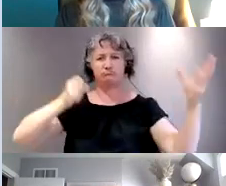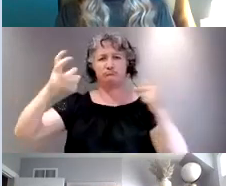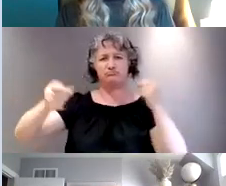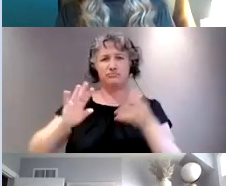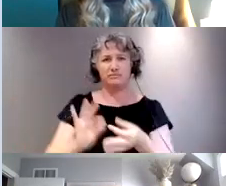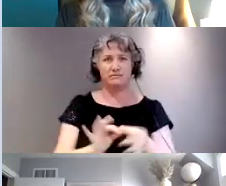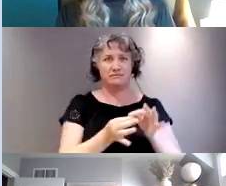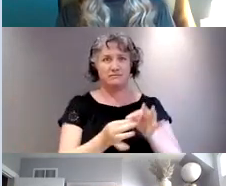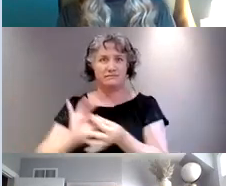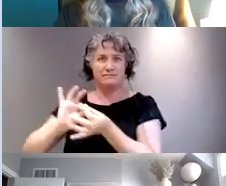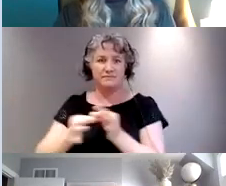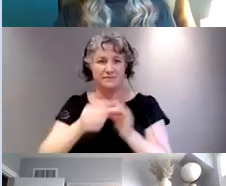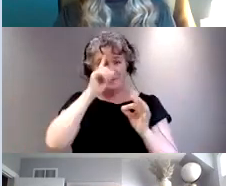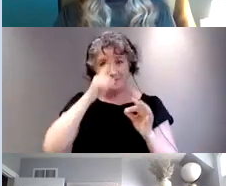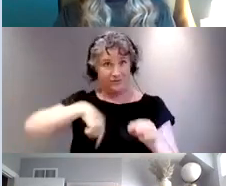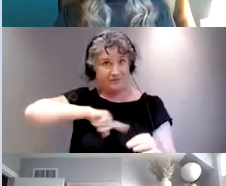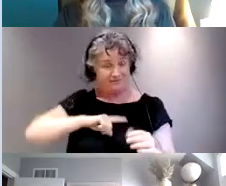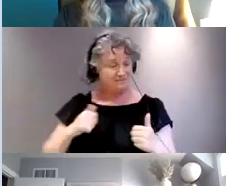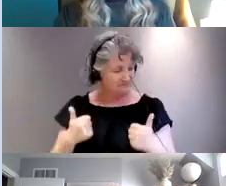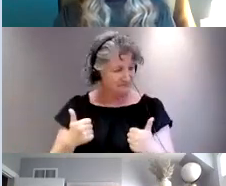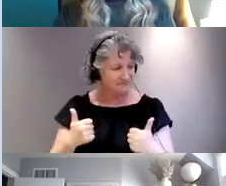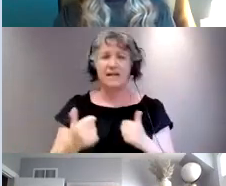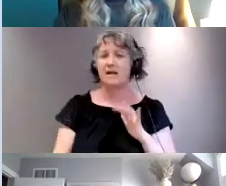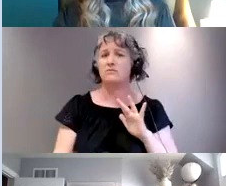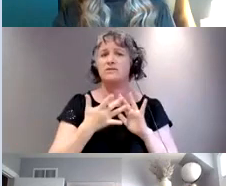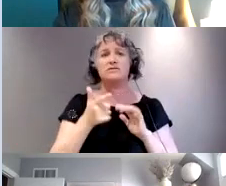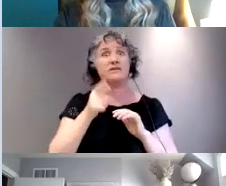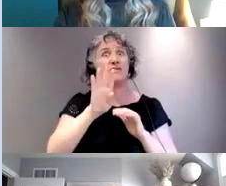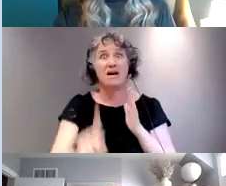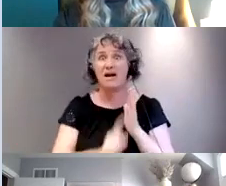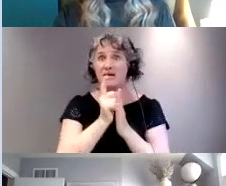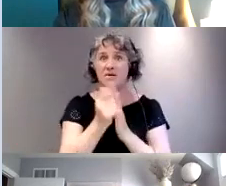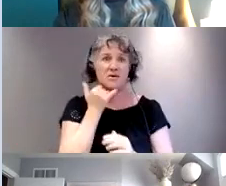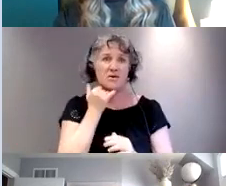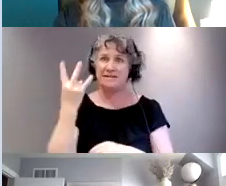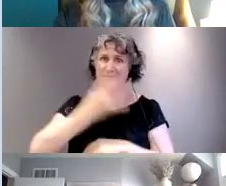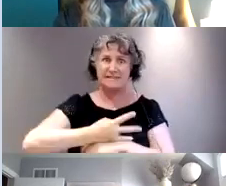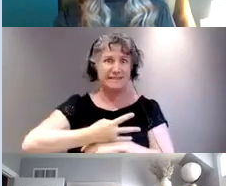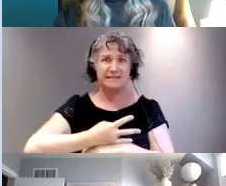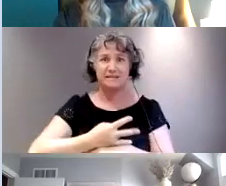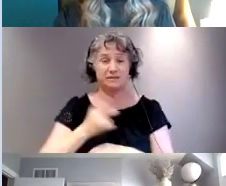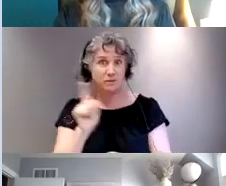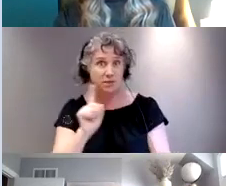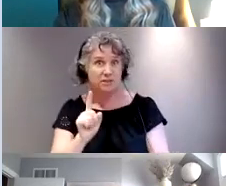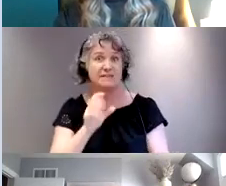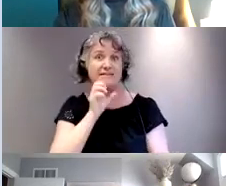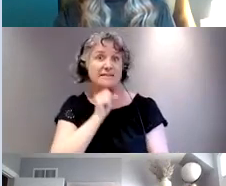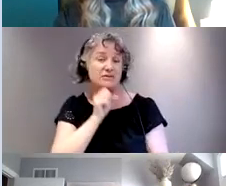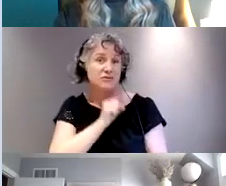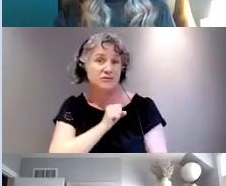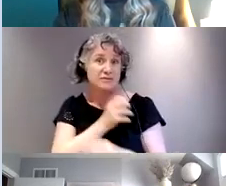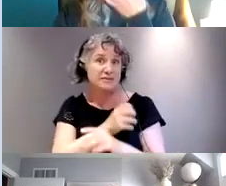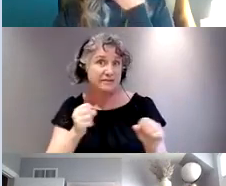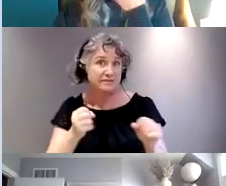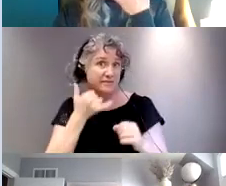fantastic interpretation for us. You can reach us 24 hours a day, 7 days a week through our senior safety line. And as well,